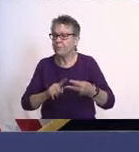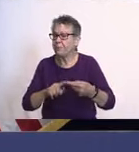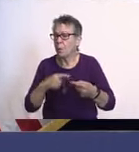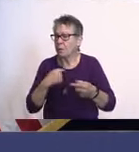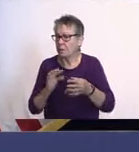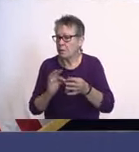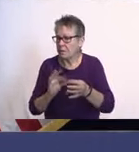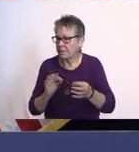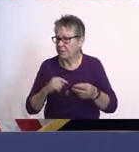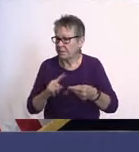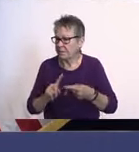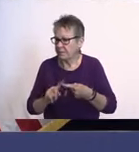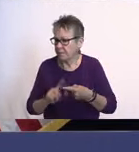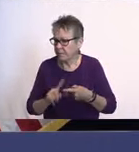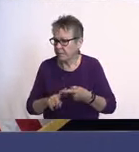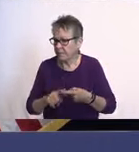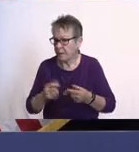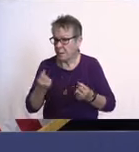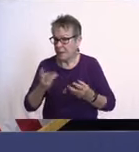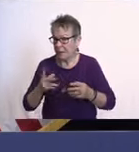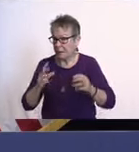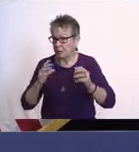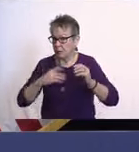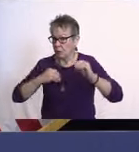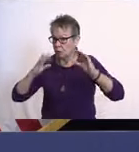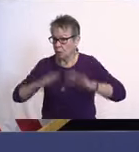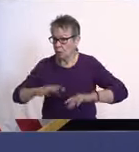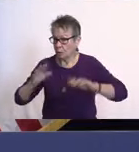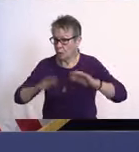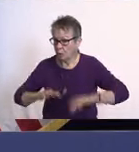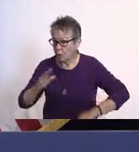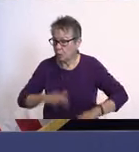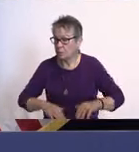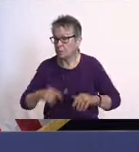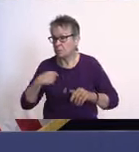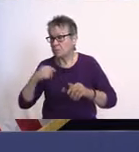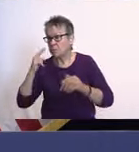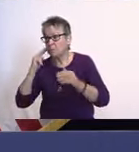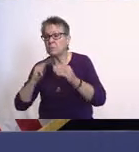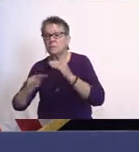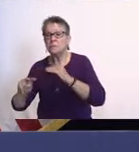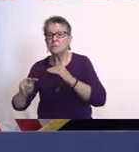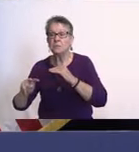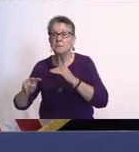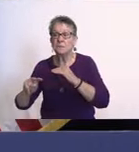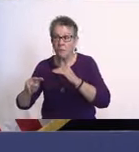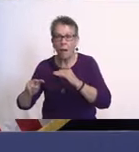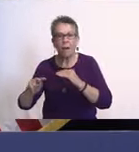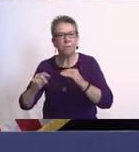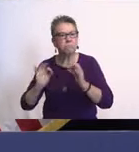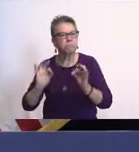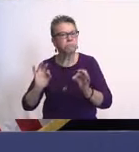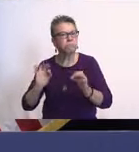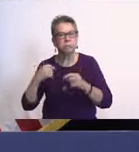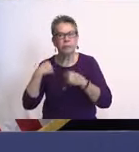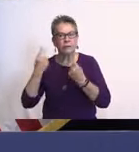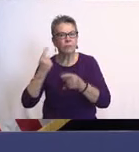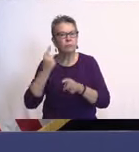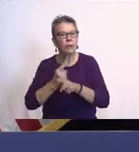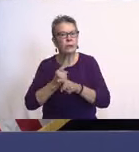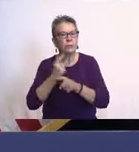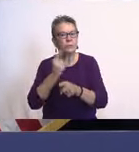many storms in a row, the forecasts have been on the money. What we were getting from the National Weather Service, our own